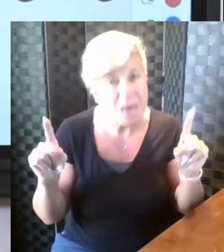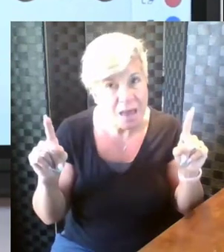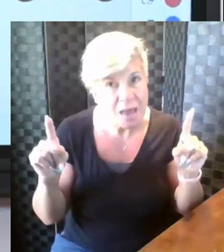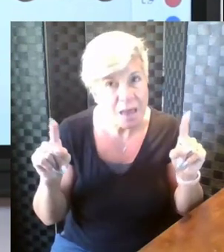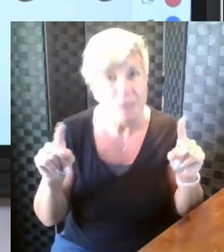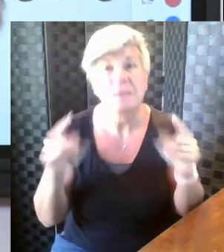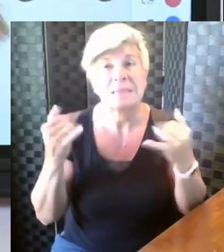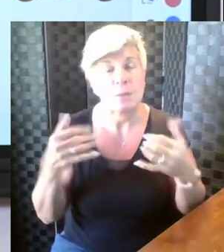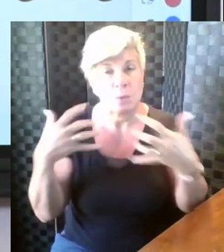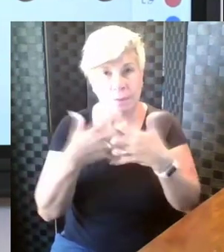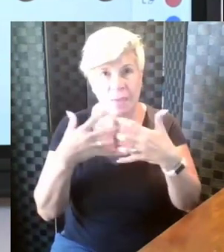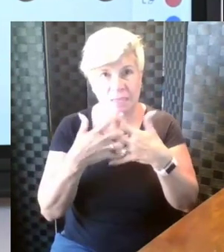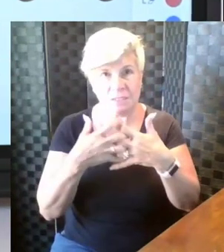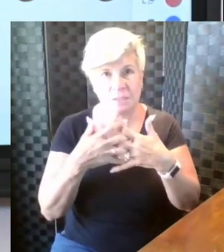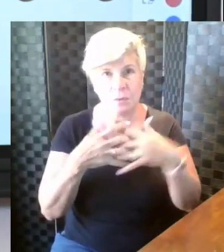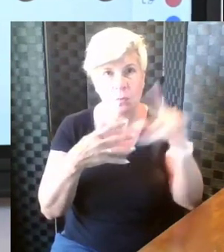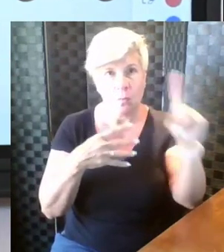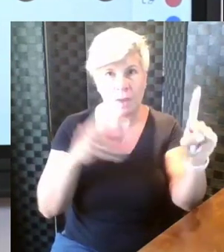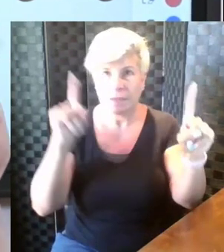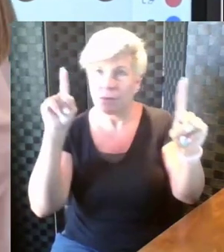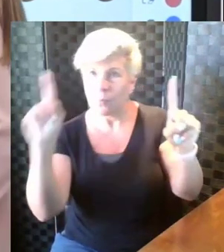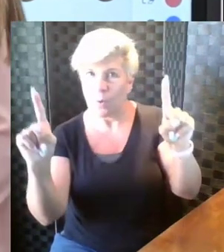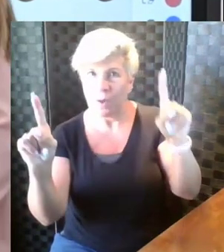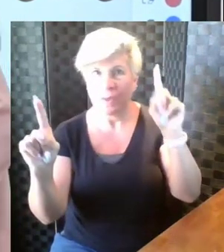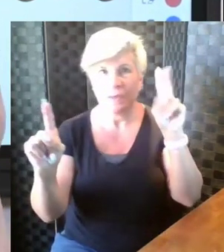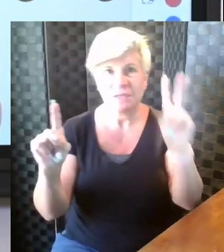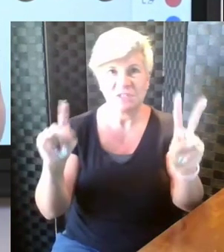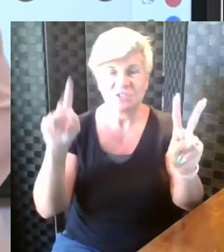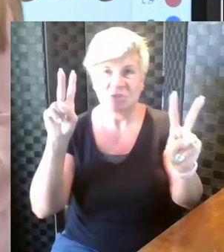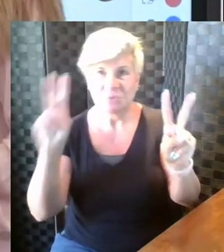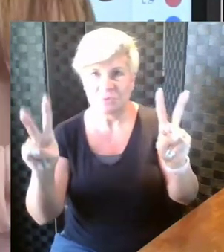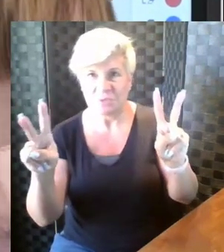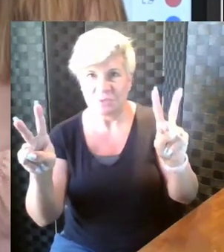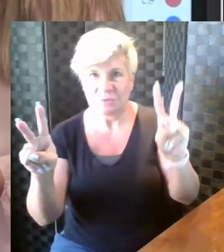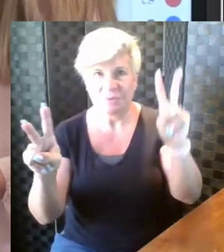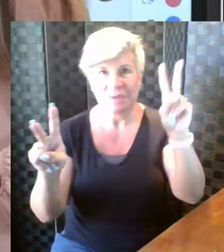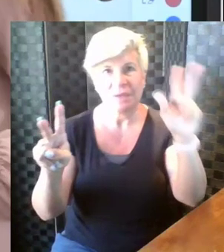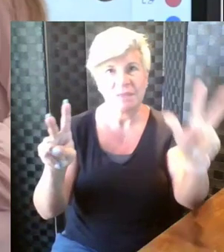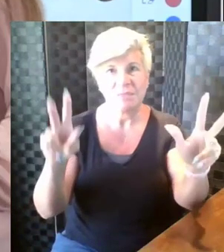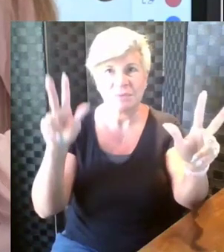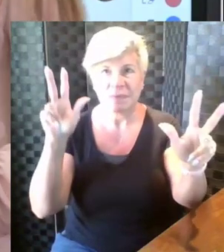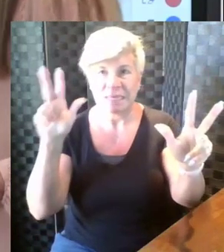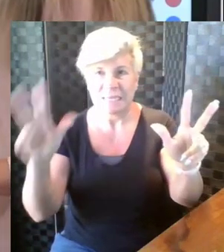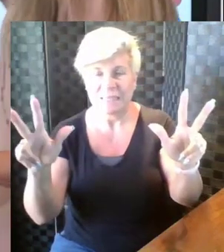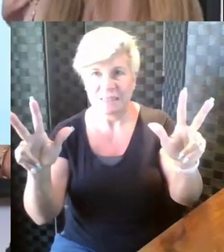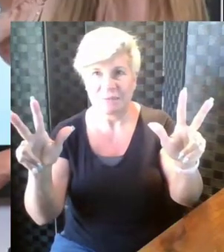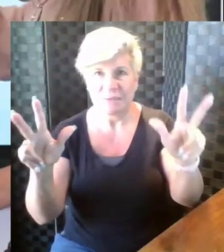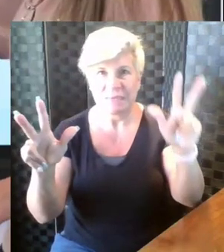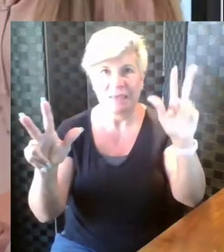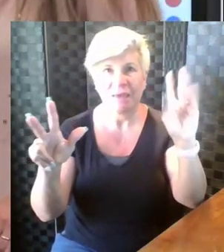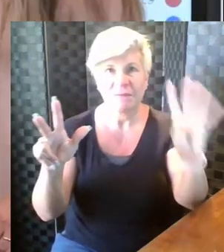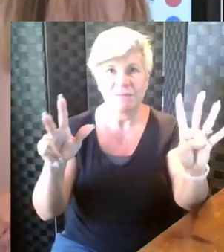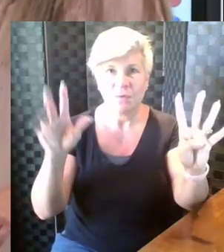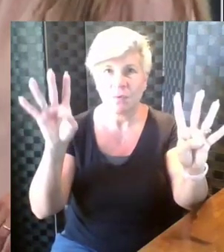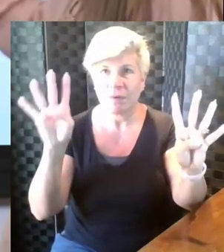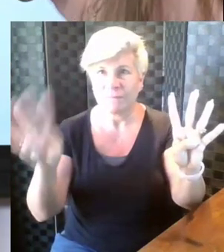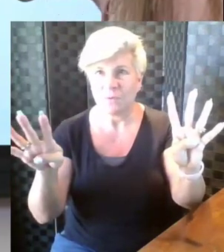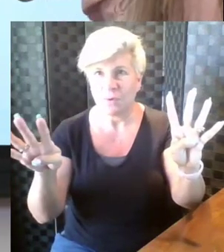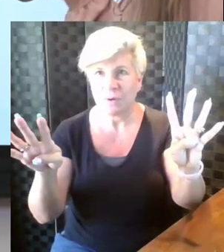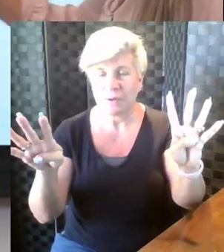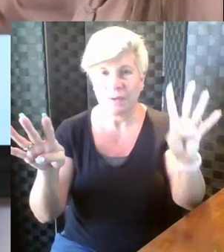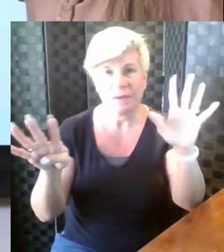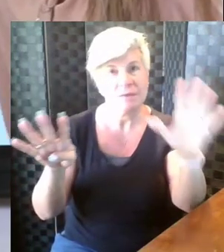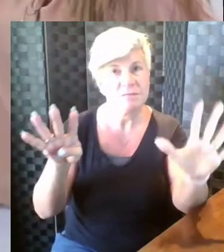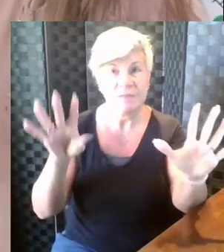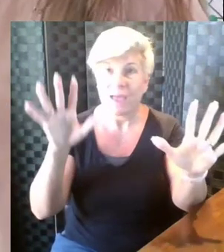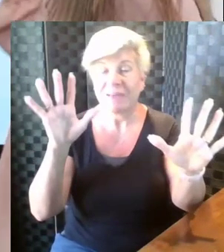matched them up. So we said 1, 1, 2, 2, 3, 3, 4,